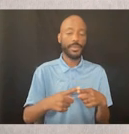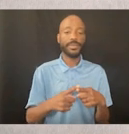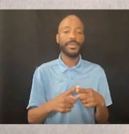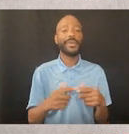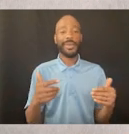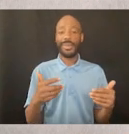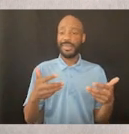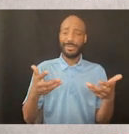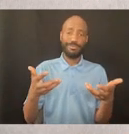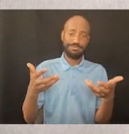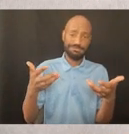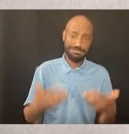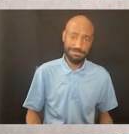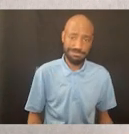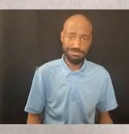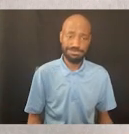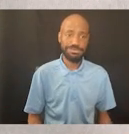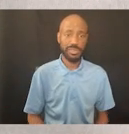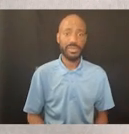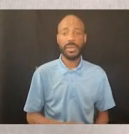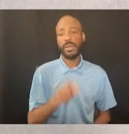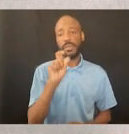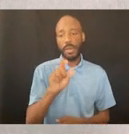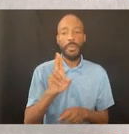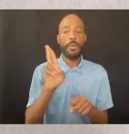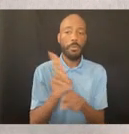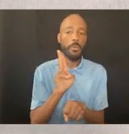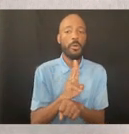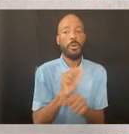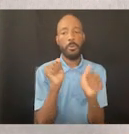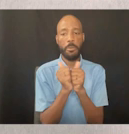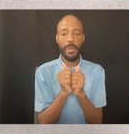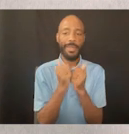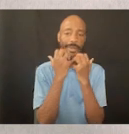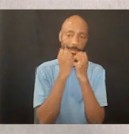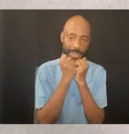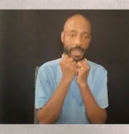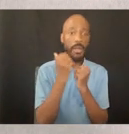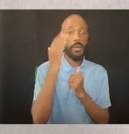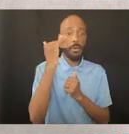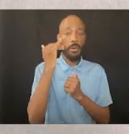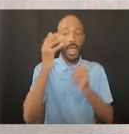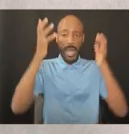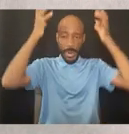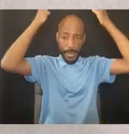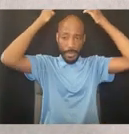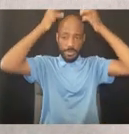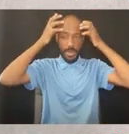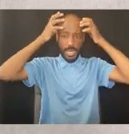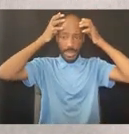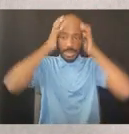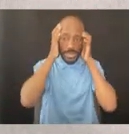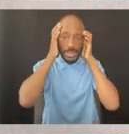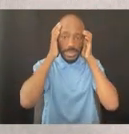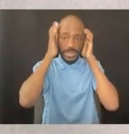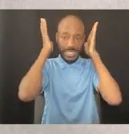startlingly heavy object, which must be worn with some care since it is oversized and will crush the wearer's ears, ouch,